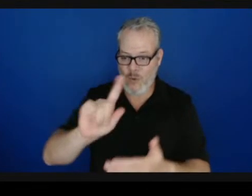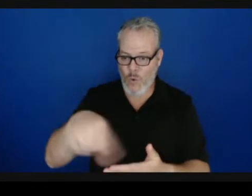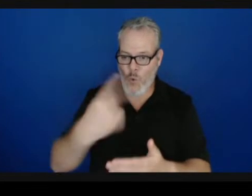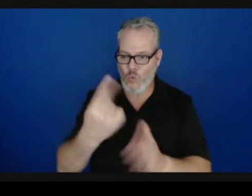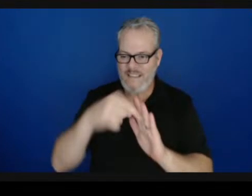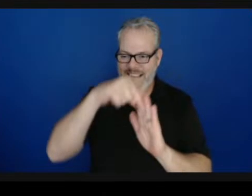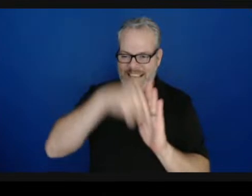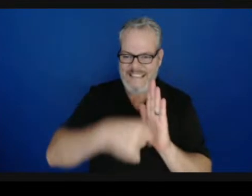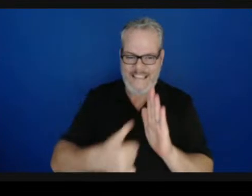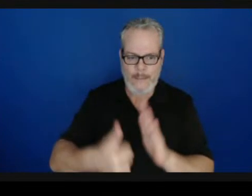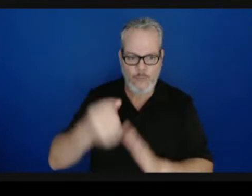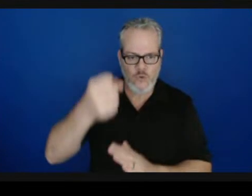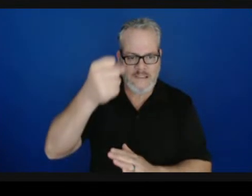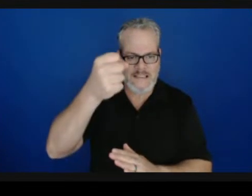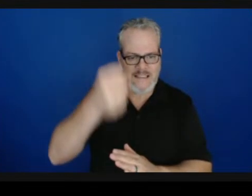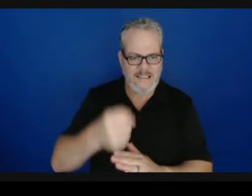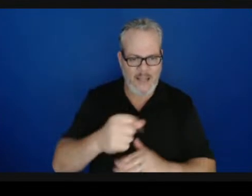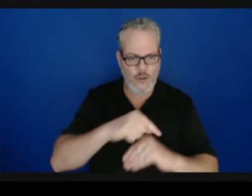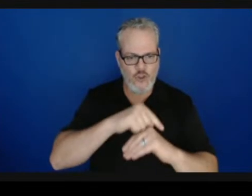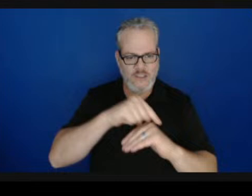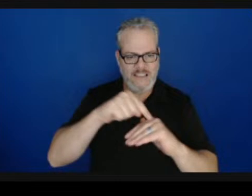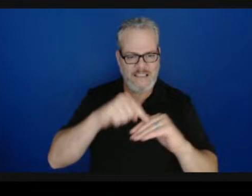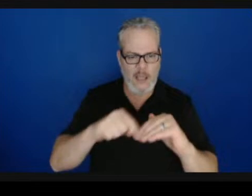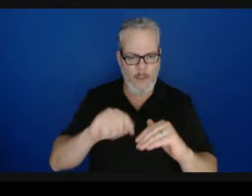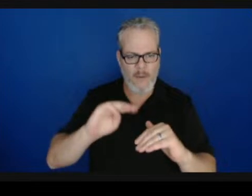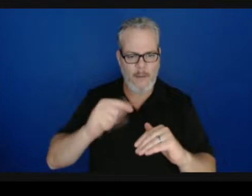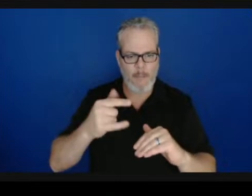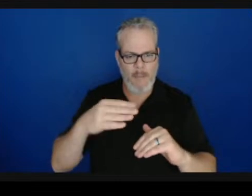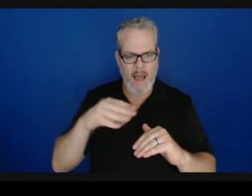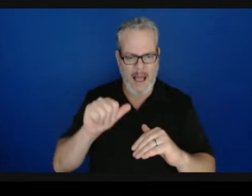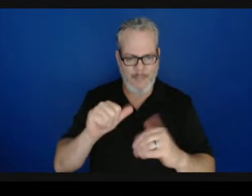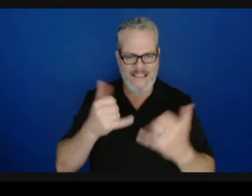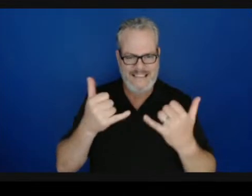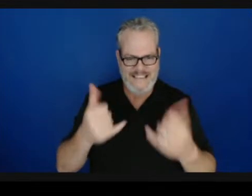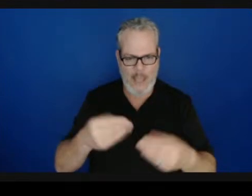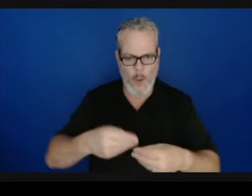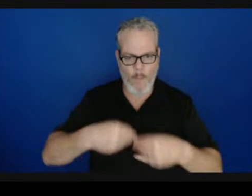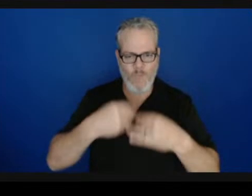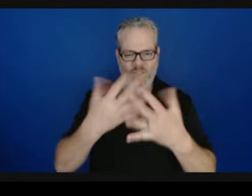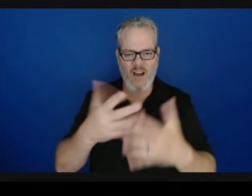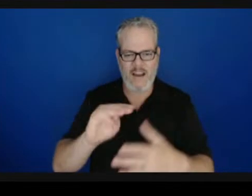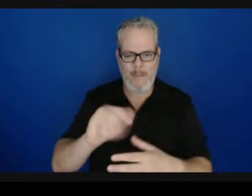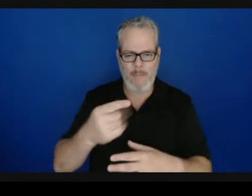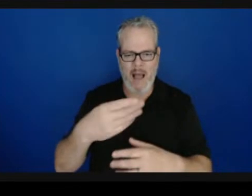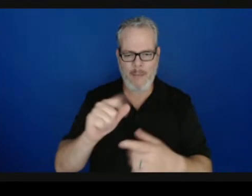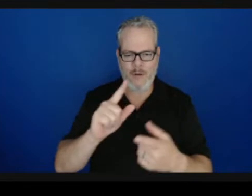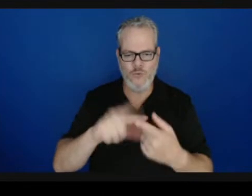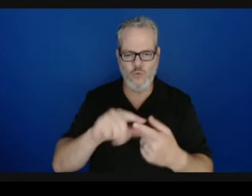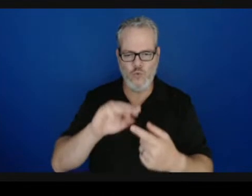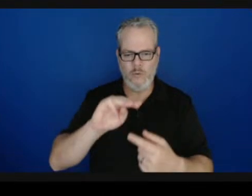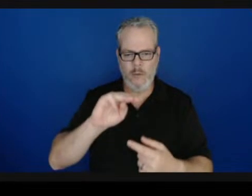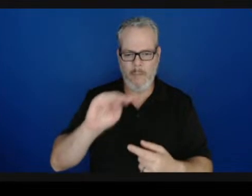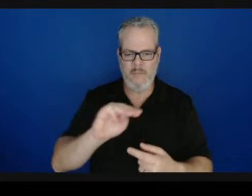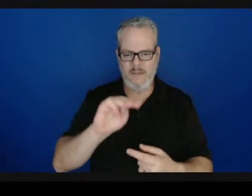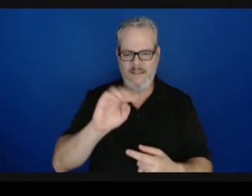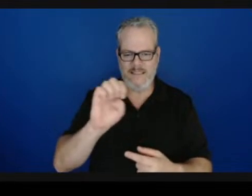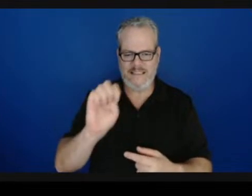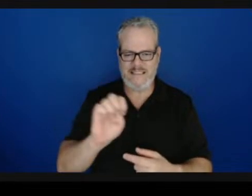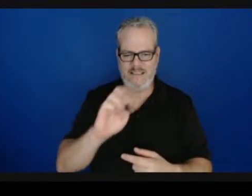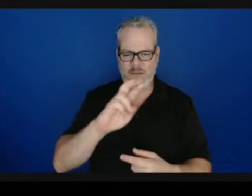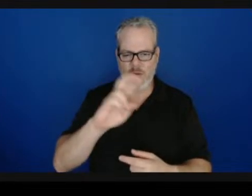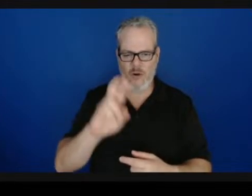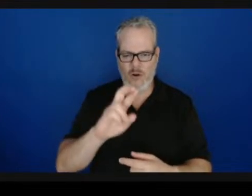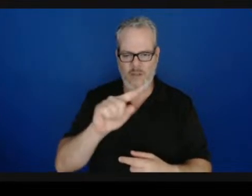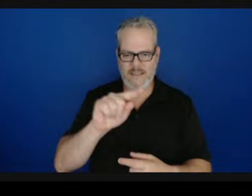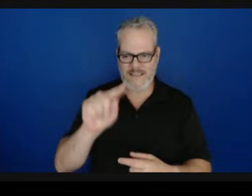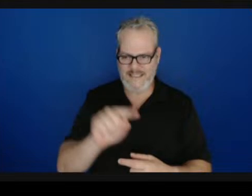body is now supplying magma to the Middle East rift zone. And so that's the key there, right? That one area, why I showed you